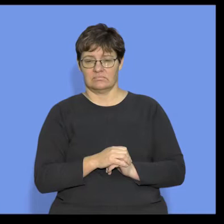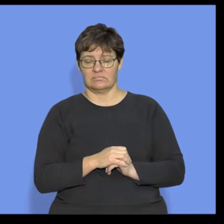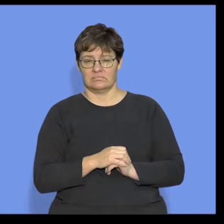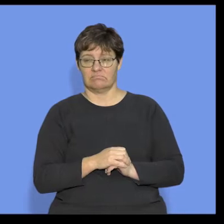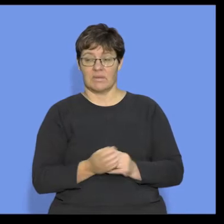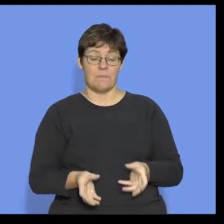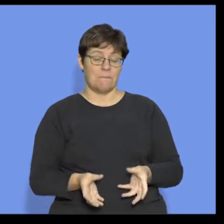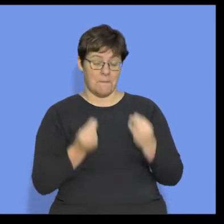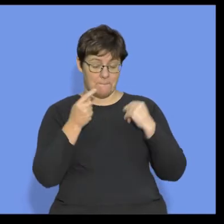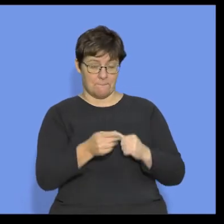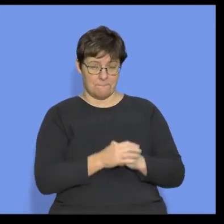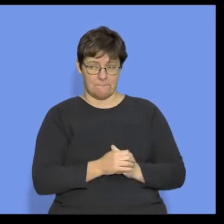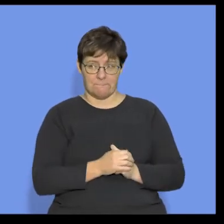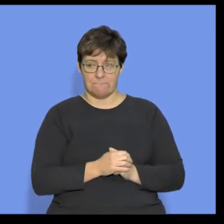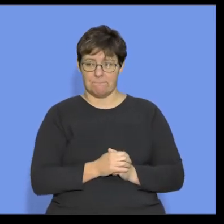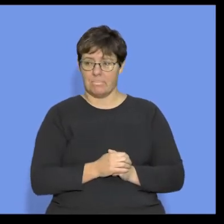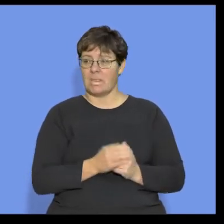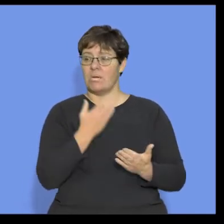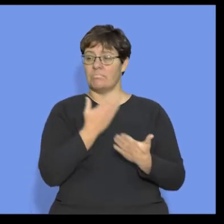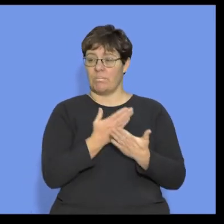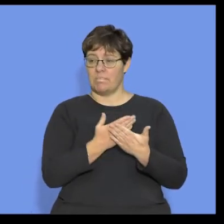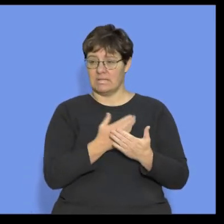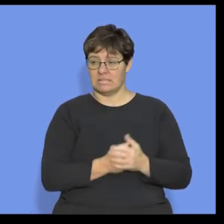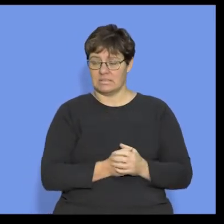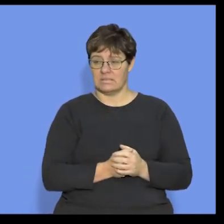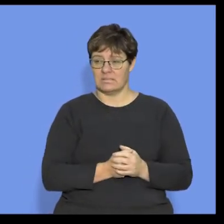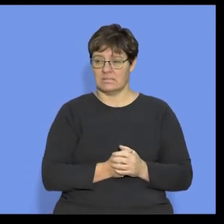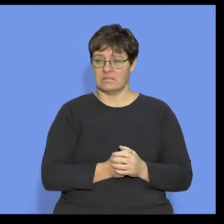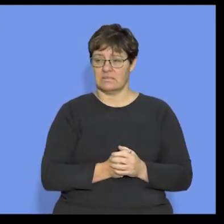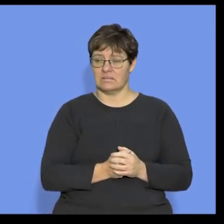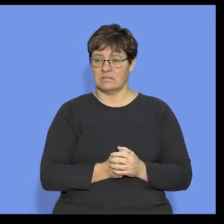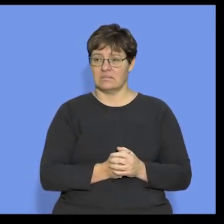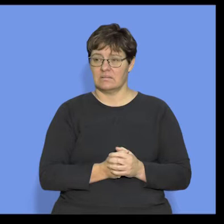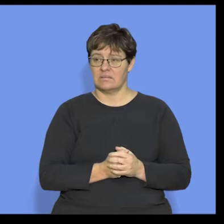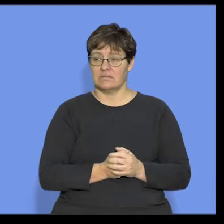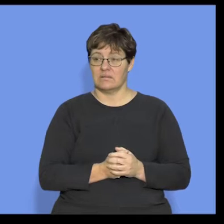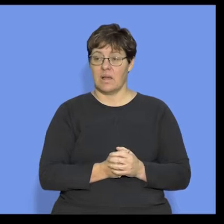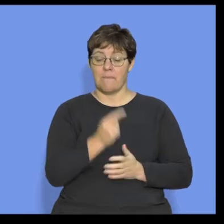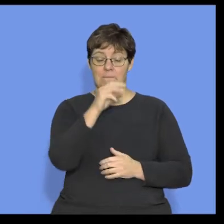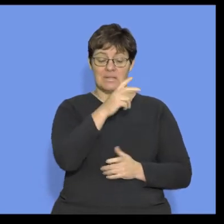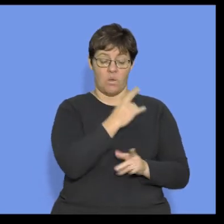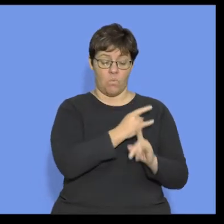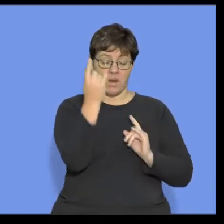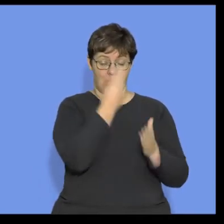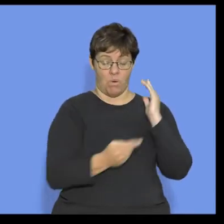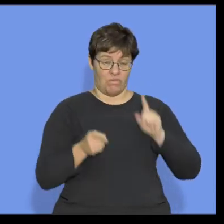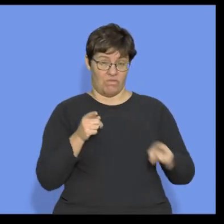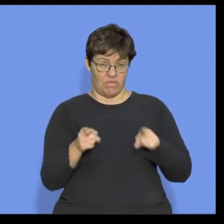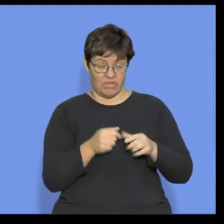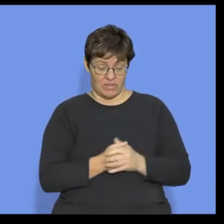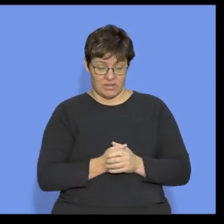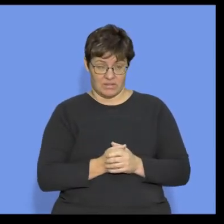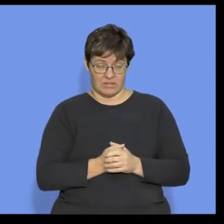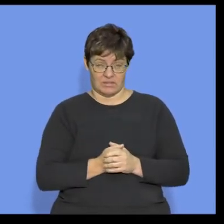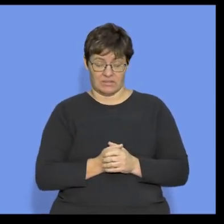So this is what we get. Okay, our probability. So the probability that Peter wins both events. So Peter